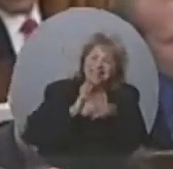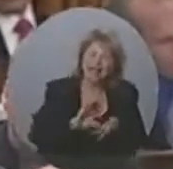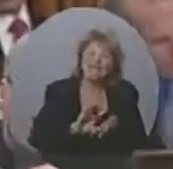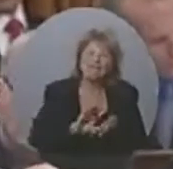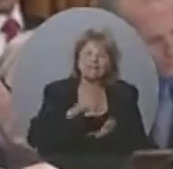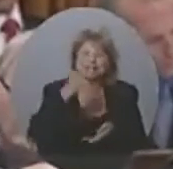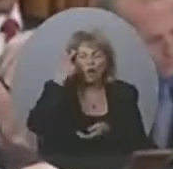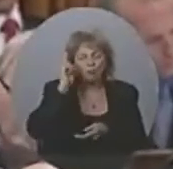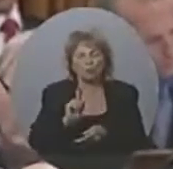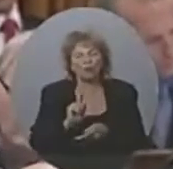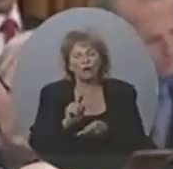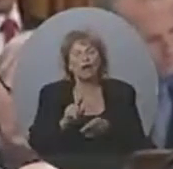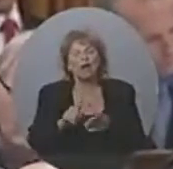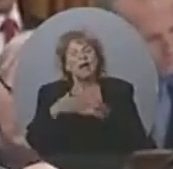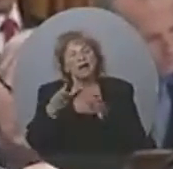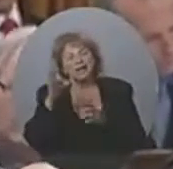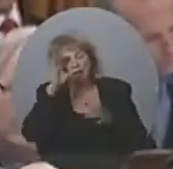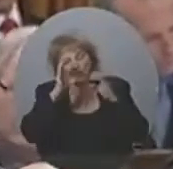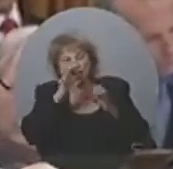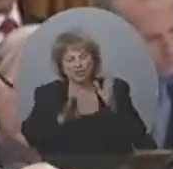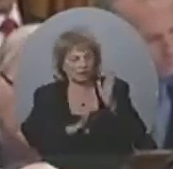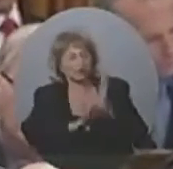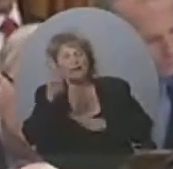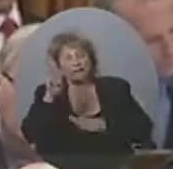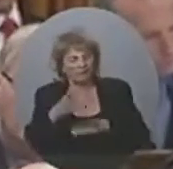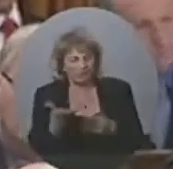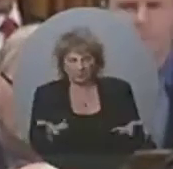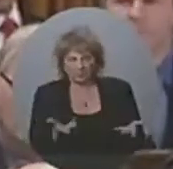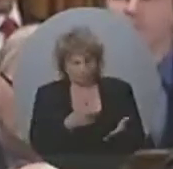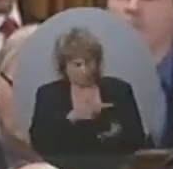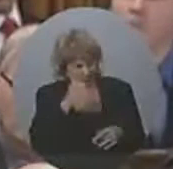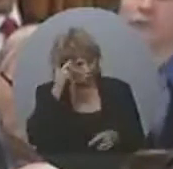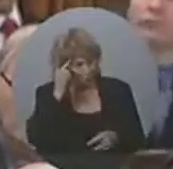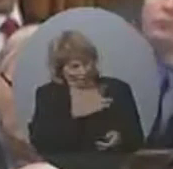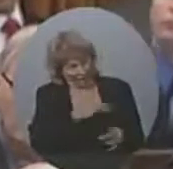to increasing direct R&D public investment? We've said